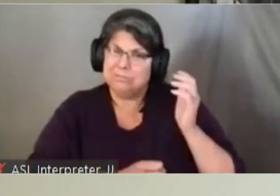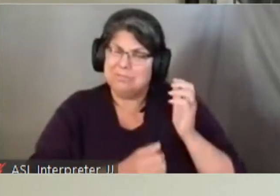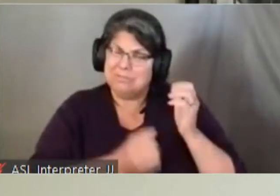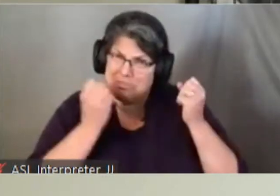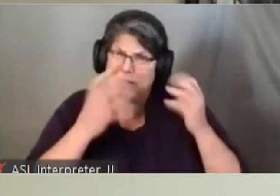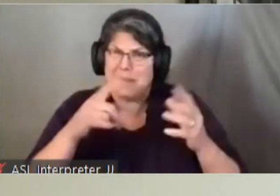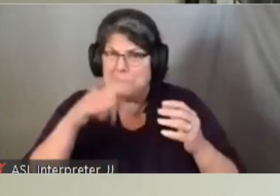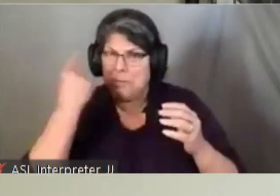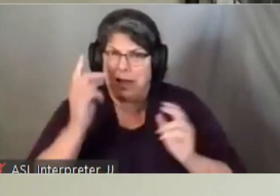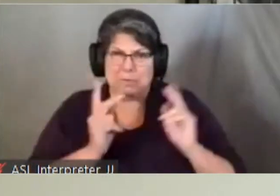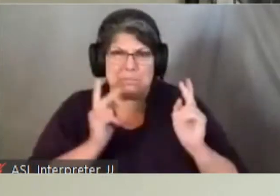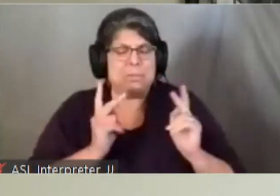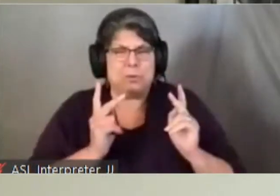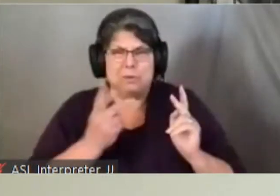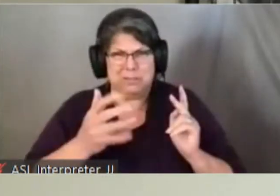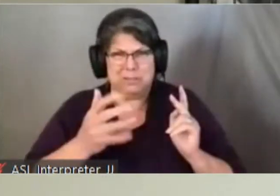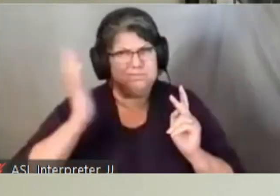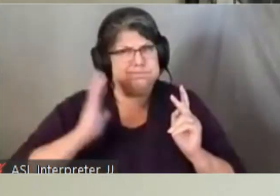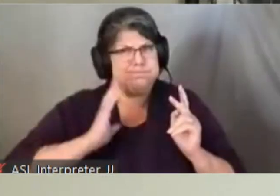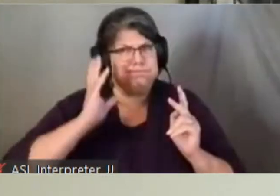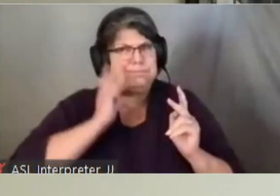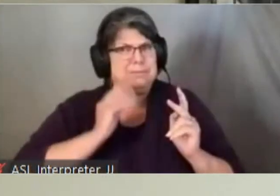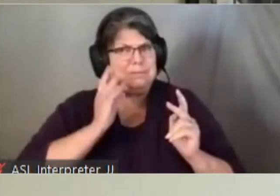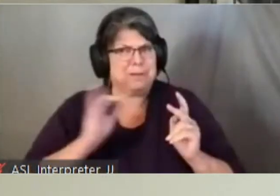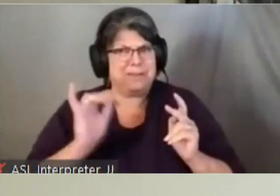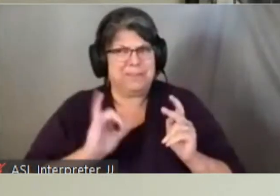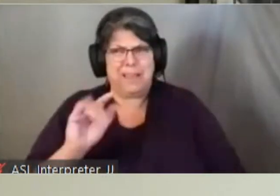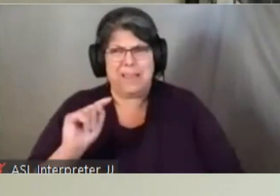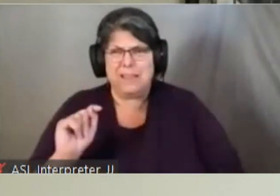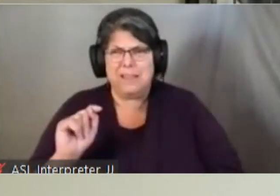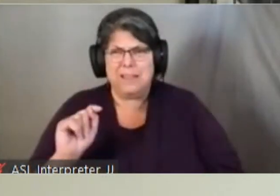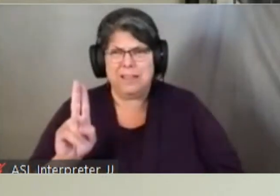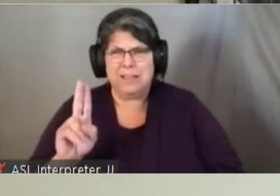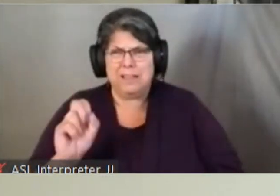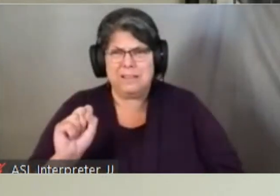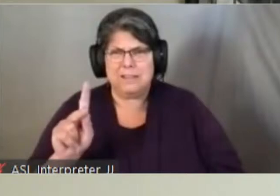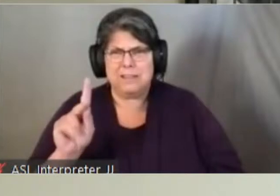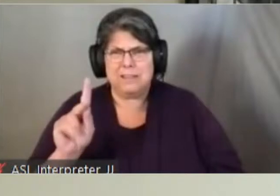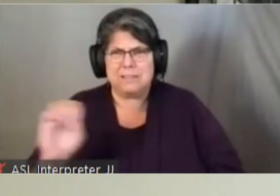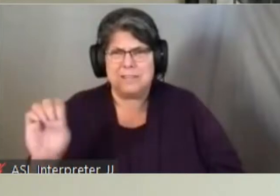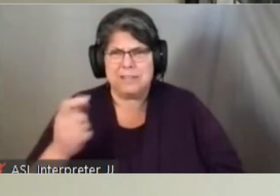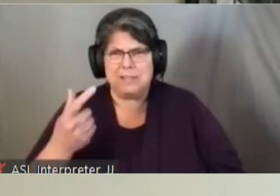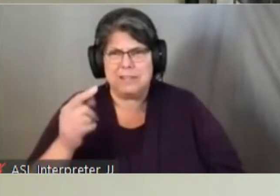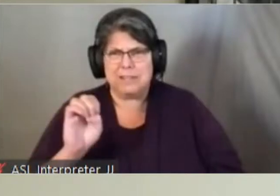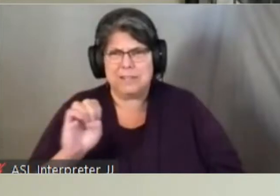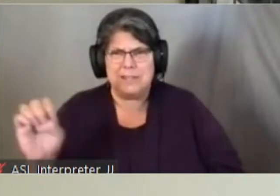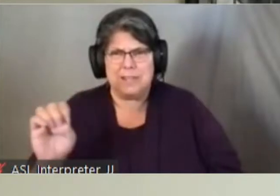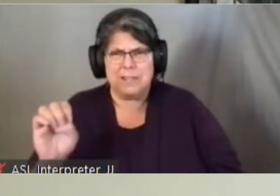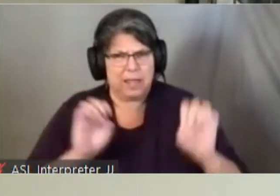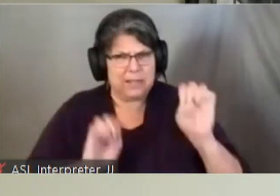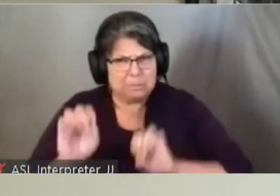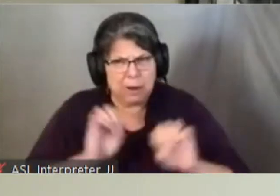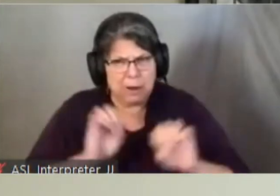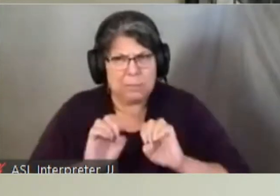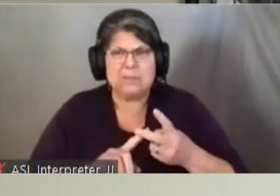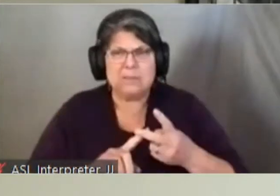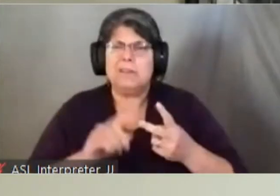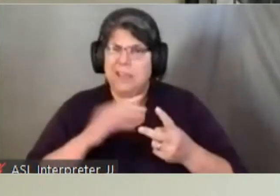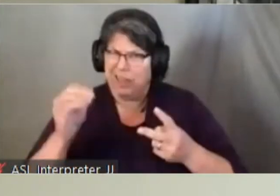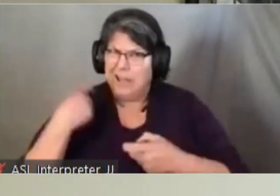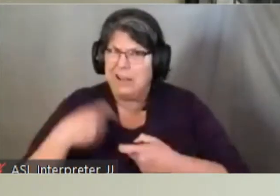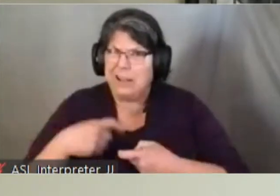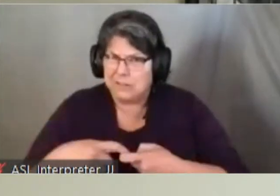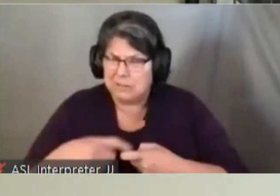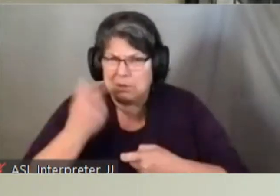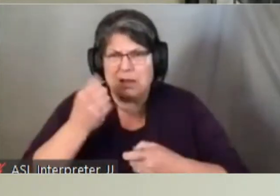afraid because of experiences like the Tuskegee experiment. And Hispanics are likewise afraid because of the